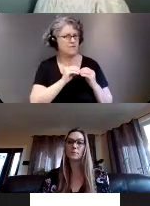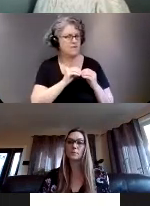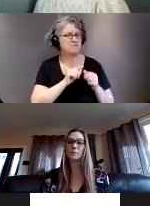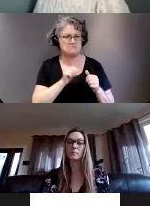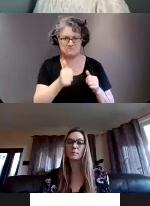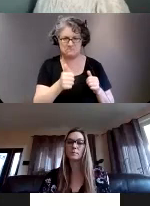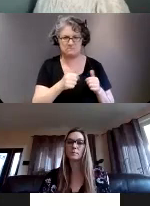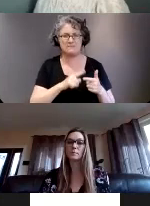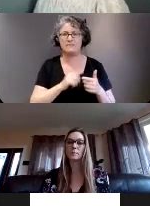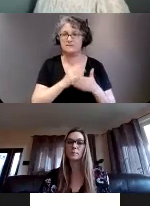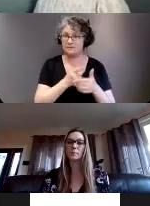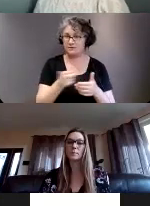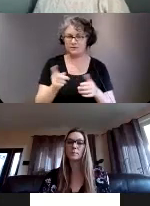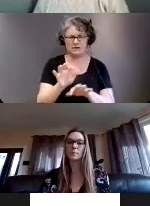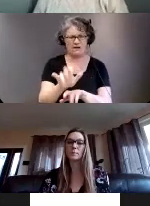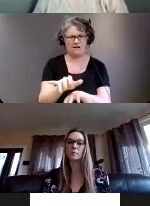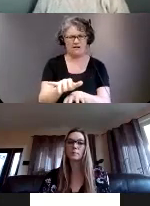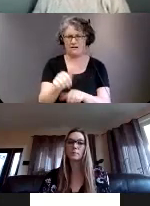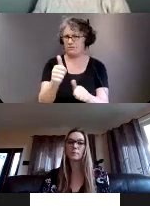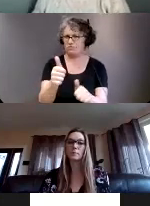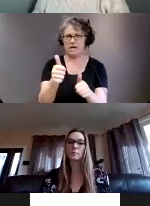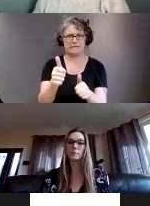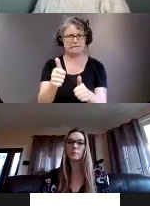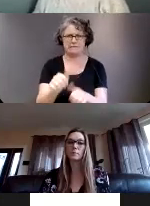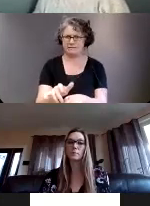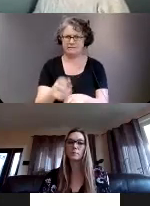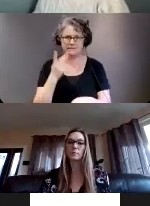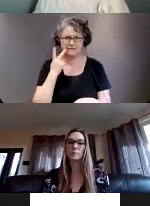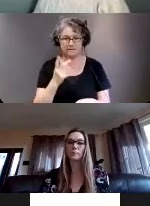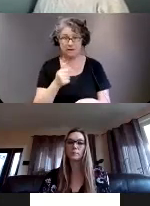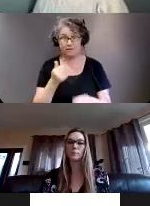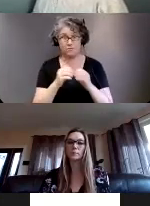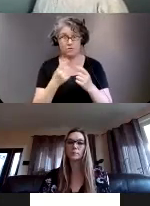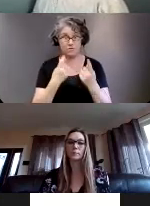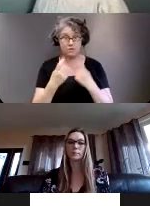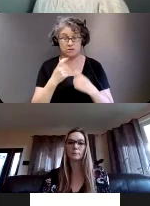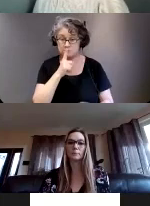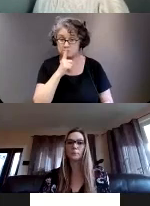some of you have put some great things in the chat, but I'm not seeing other questions.